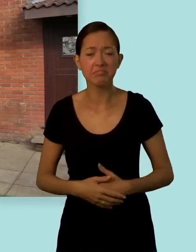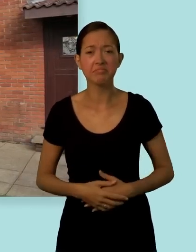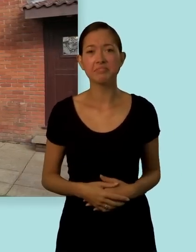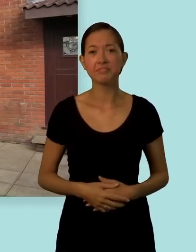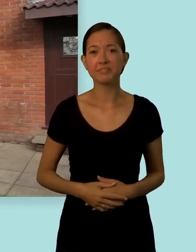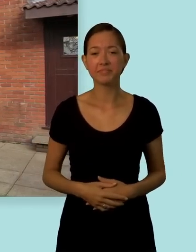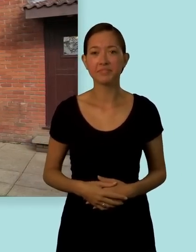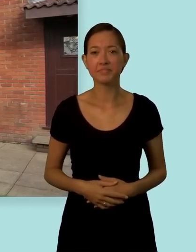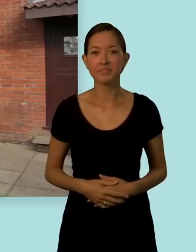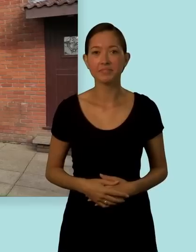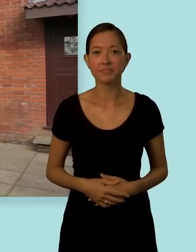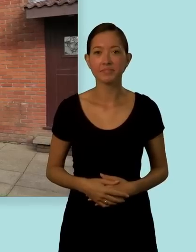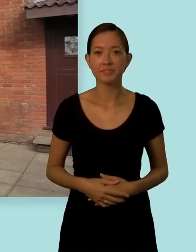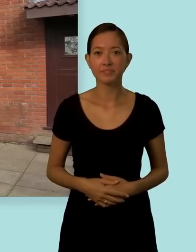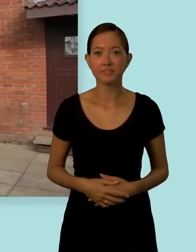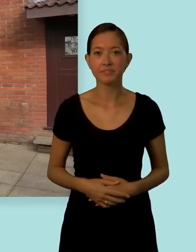perfectly okay.